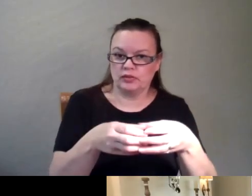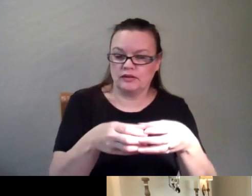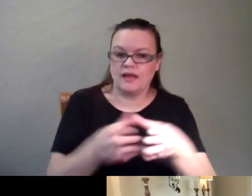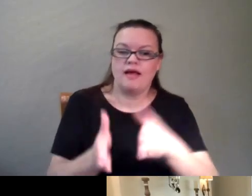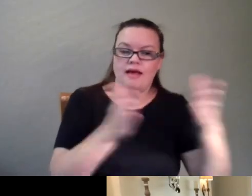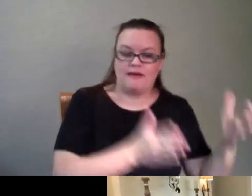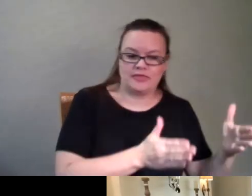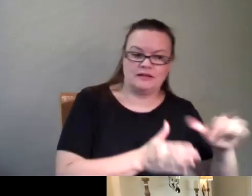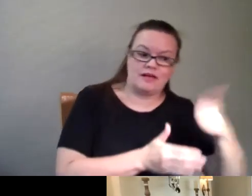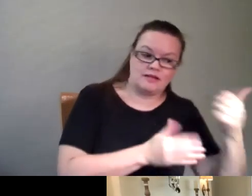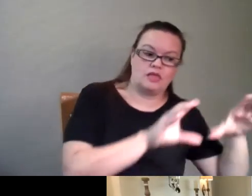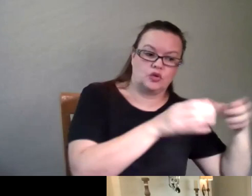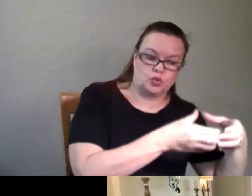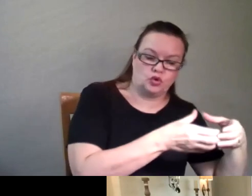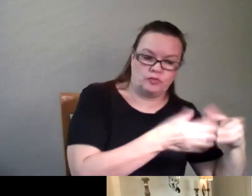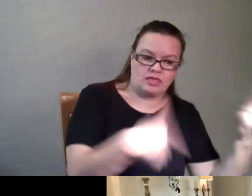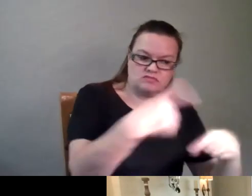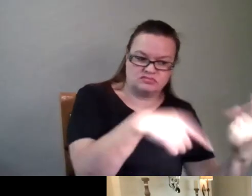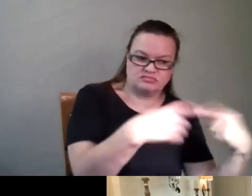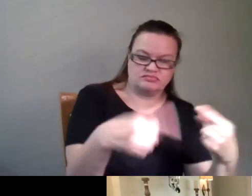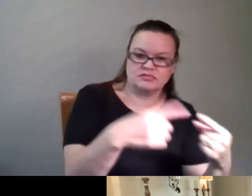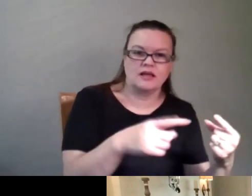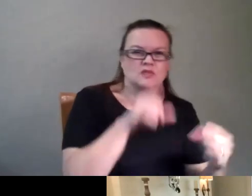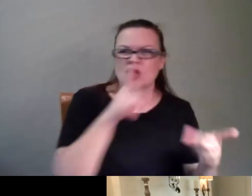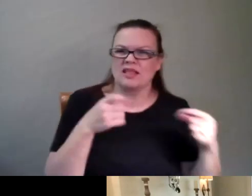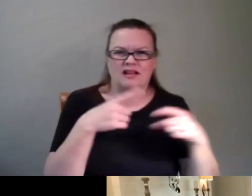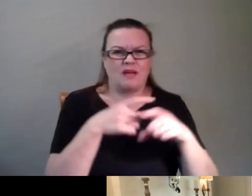it's really, really complicated, I think, right now. And